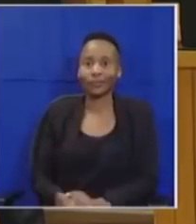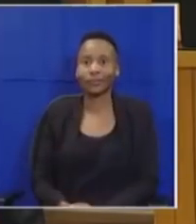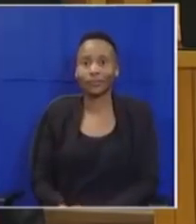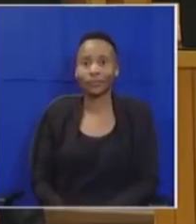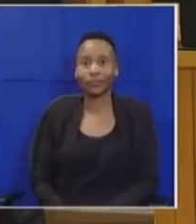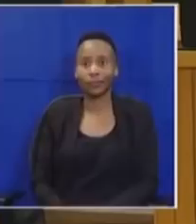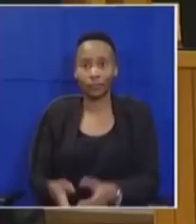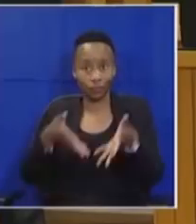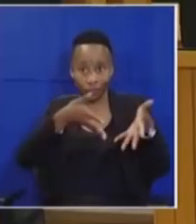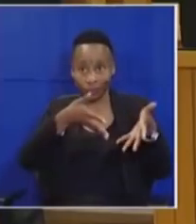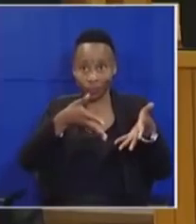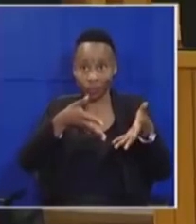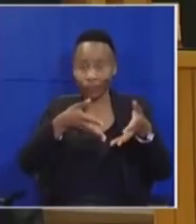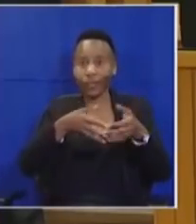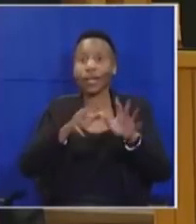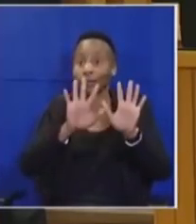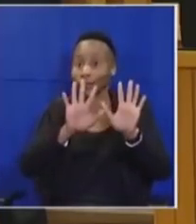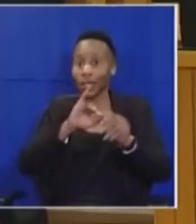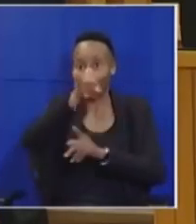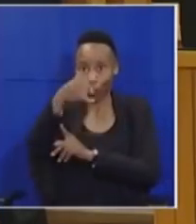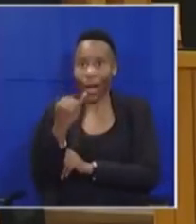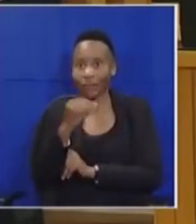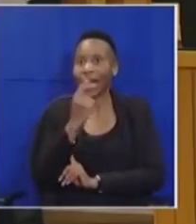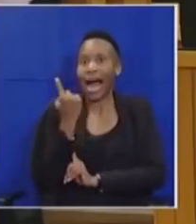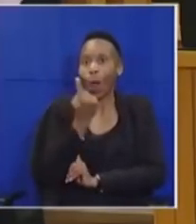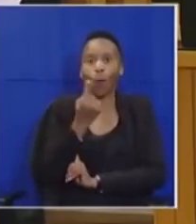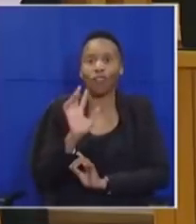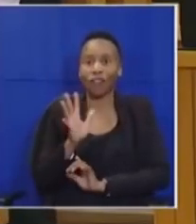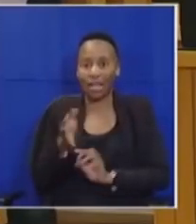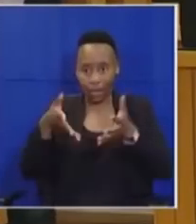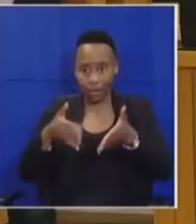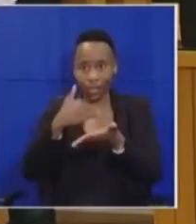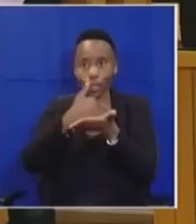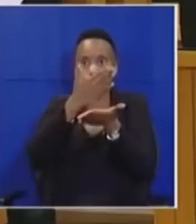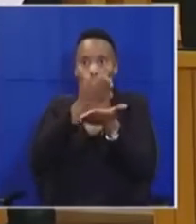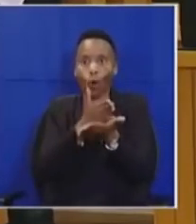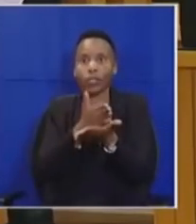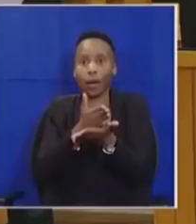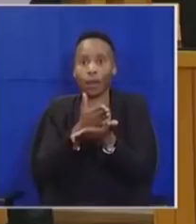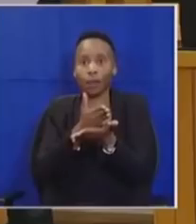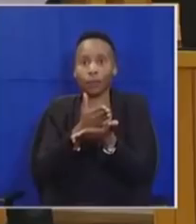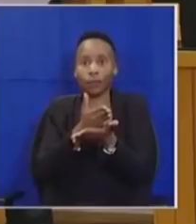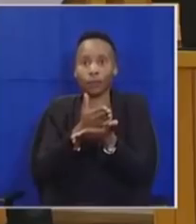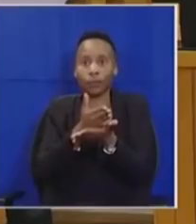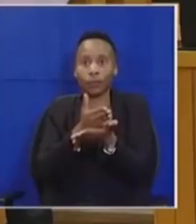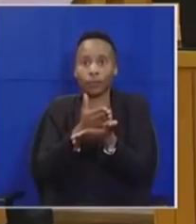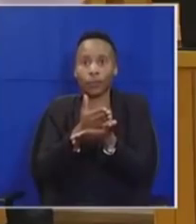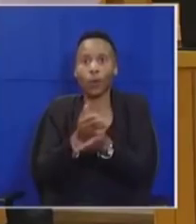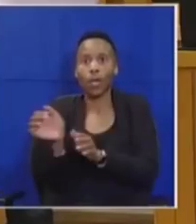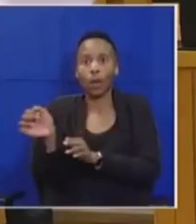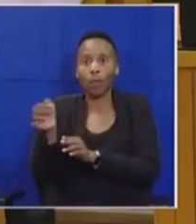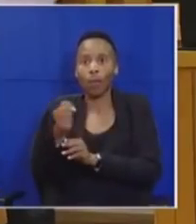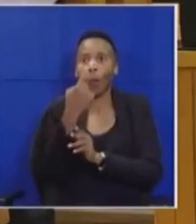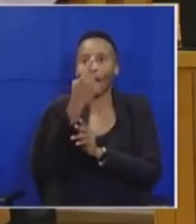in Johannesburg alone, in this last quarter, we've seen an increase of about